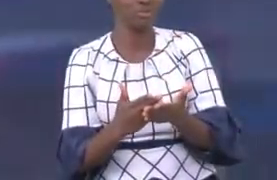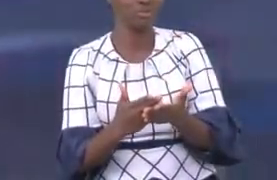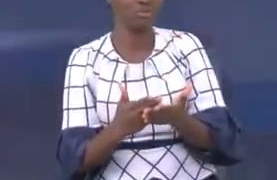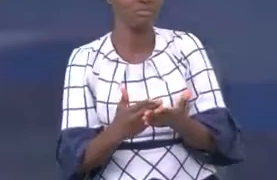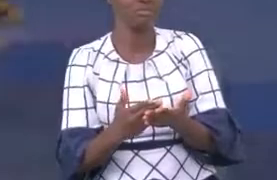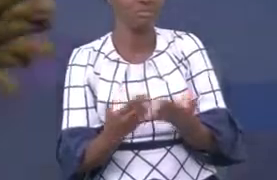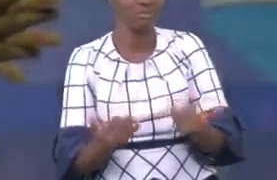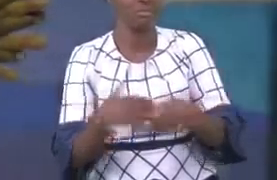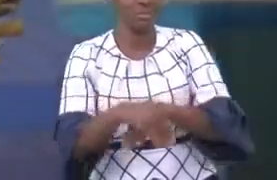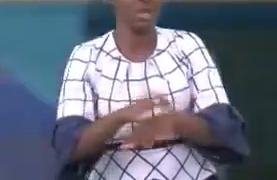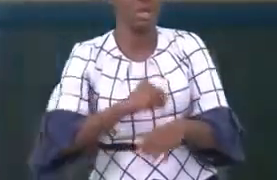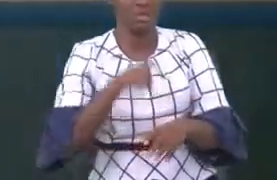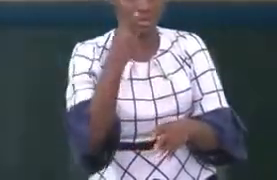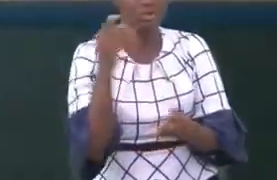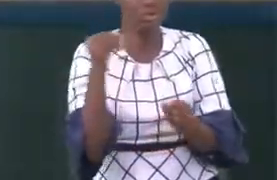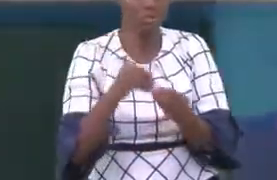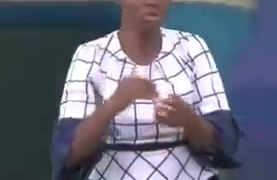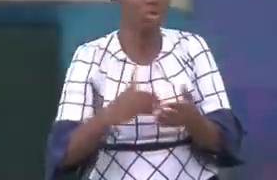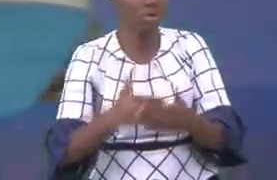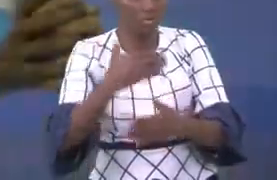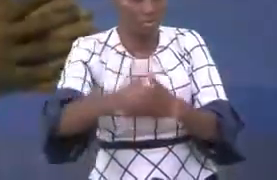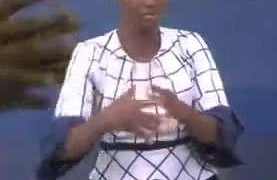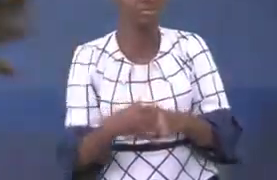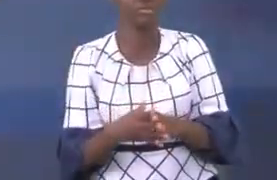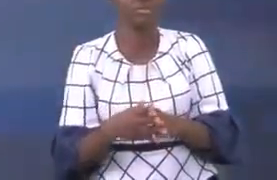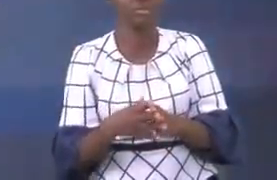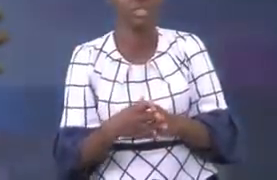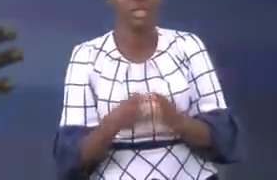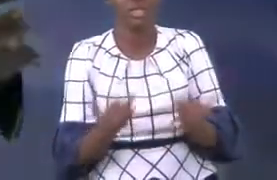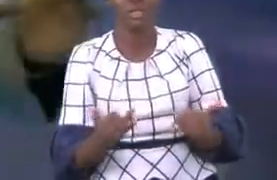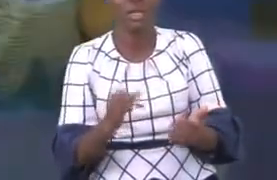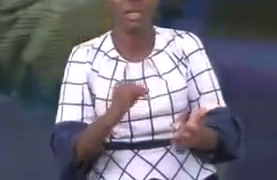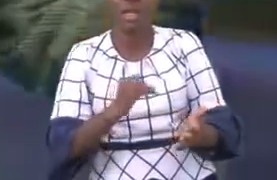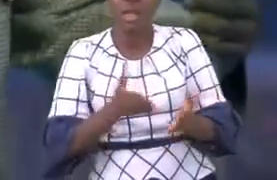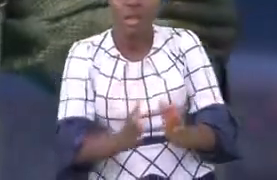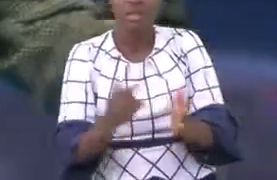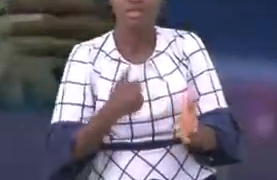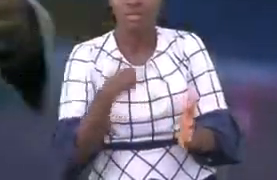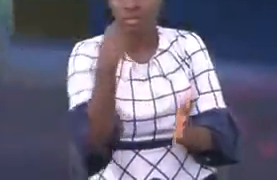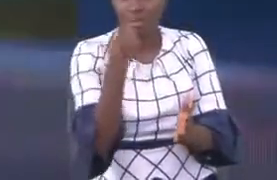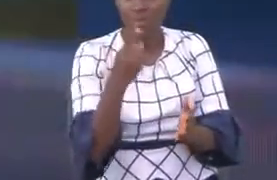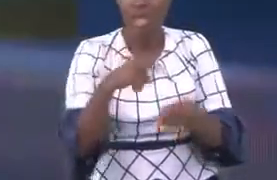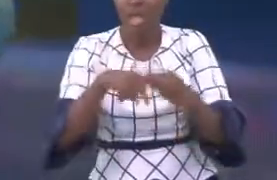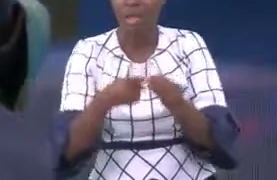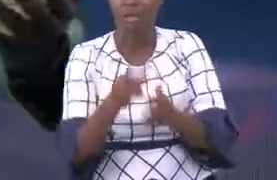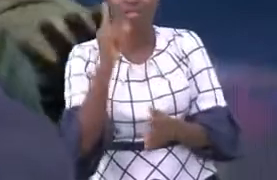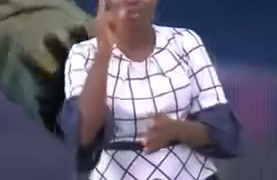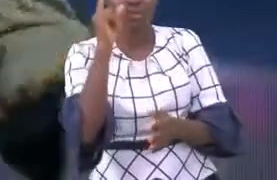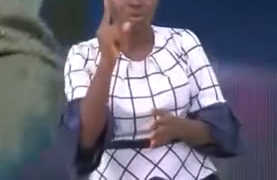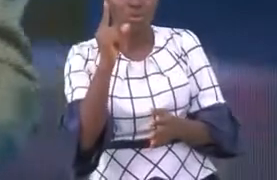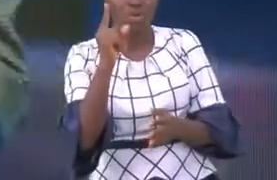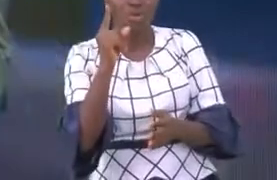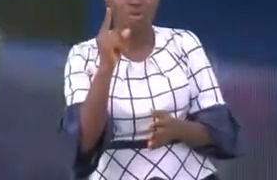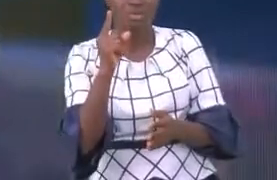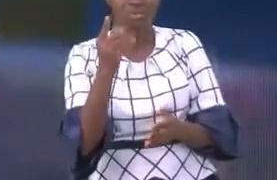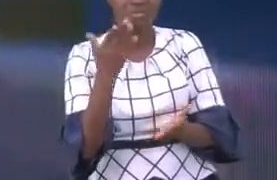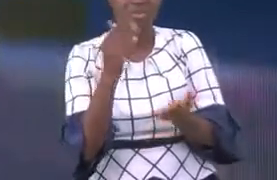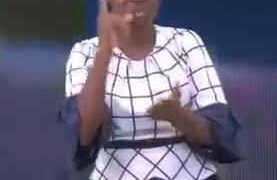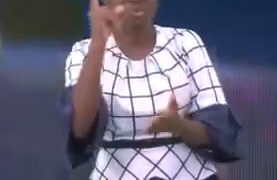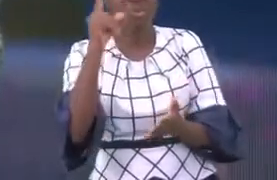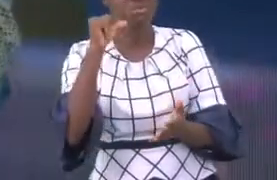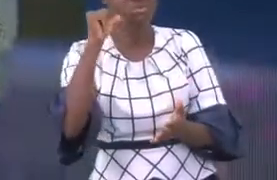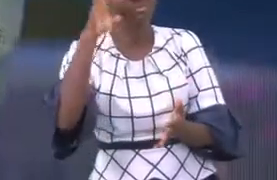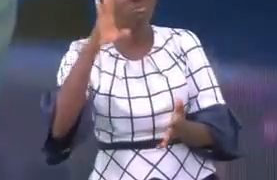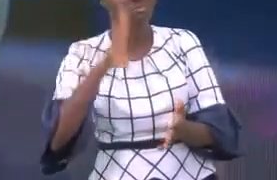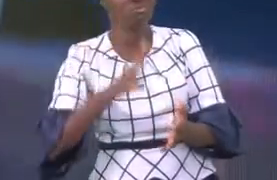you about one, what I say, lady, woman, a lady,